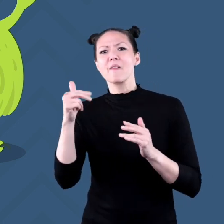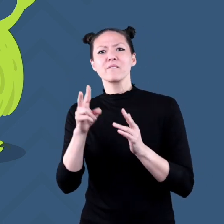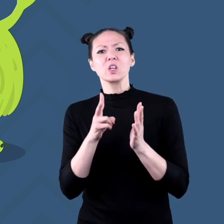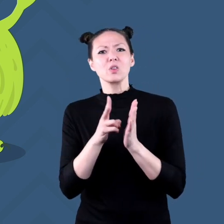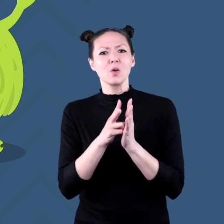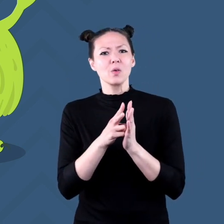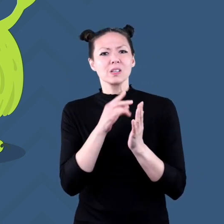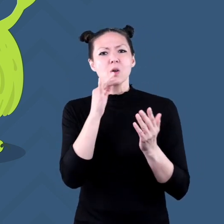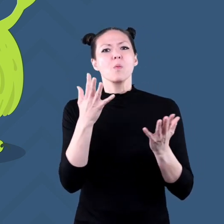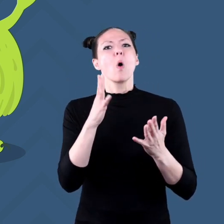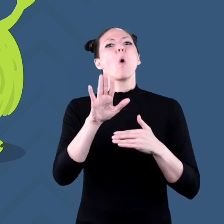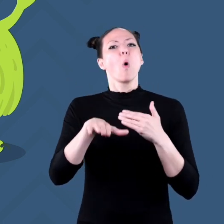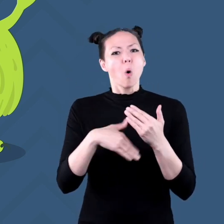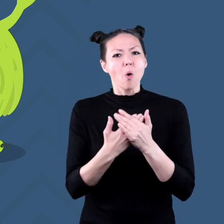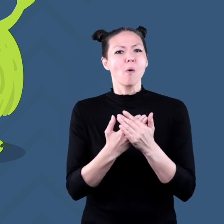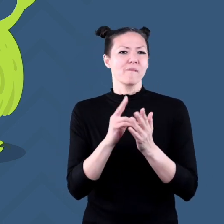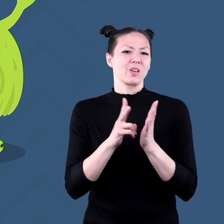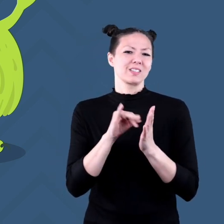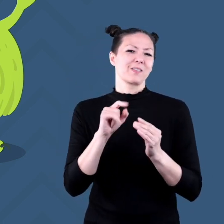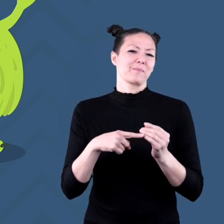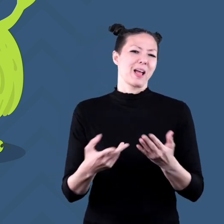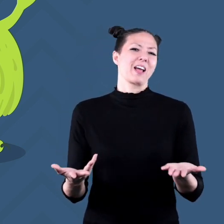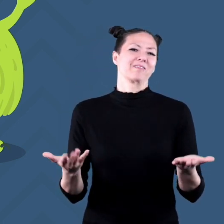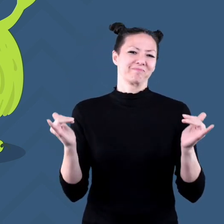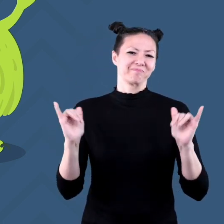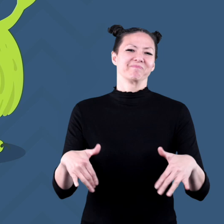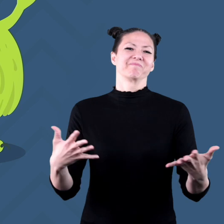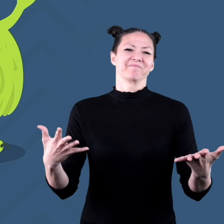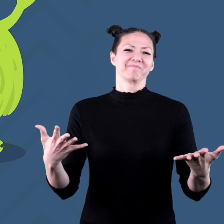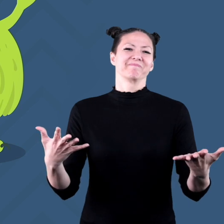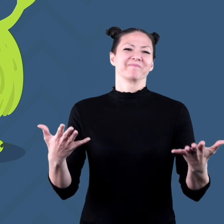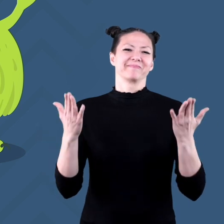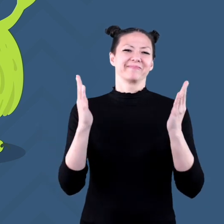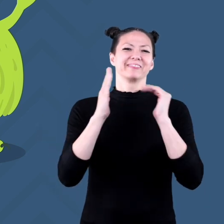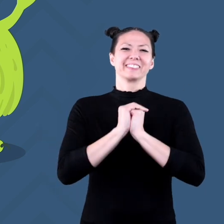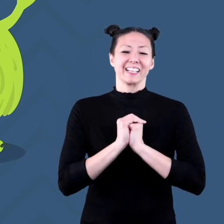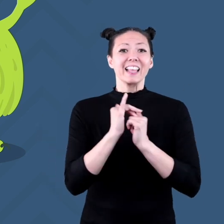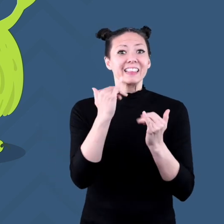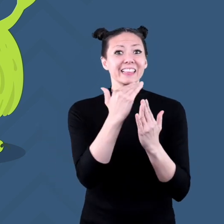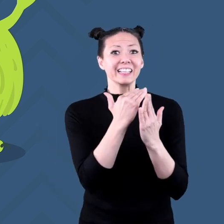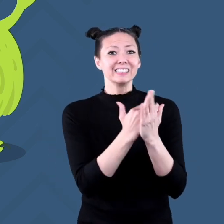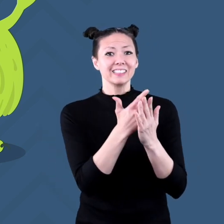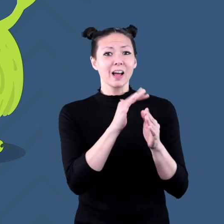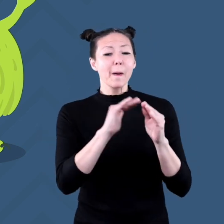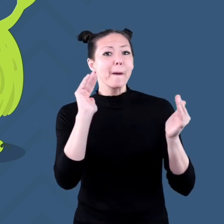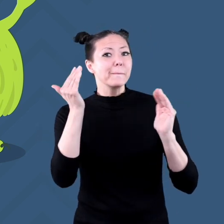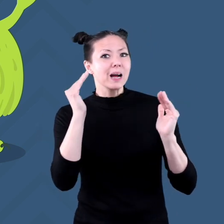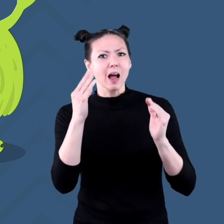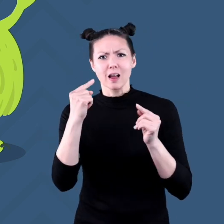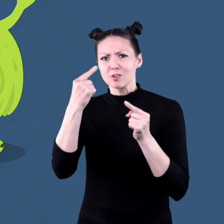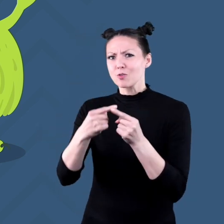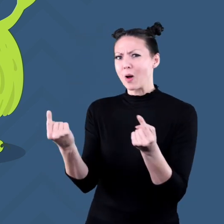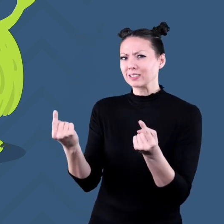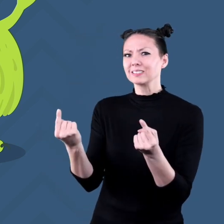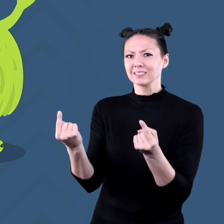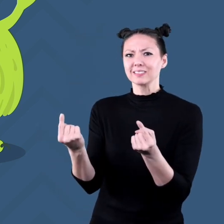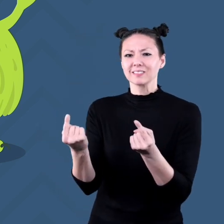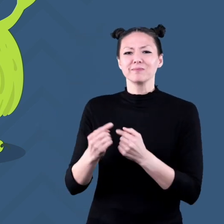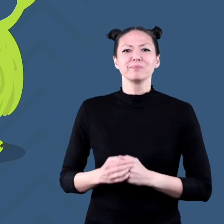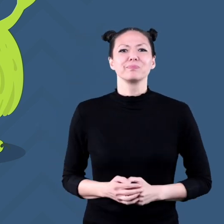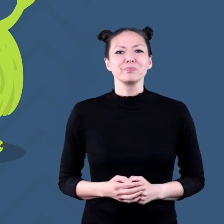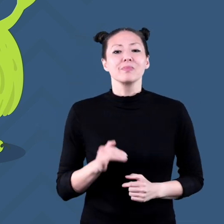videos is what this whole video is about. That's right. This is a lesson on comparing and